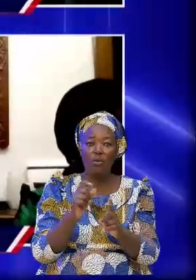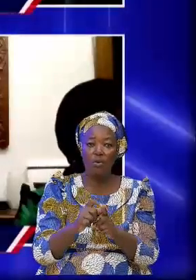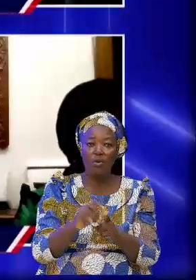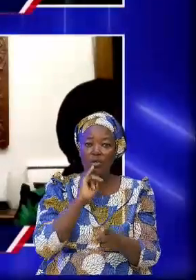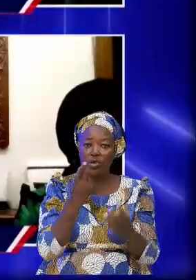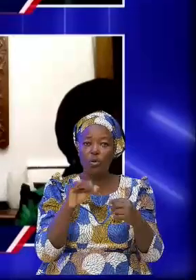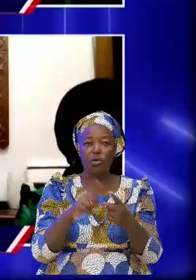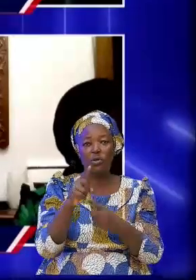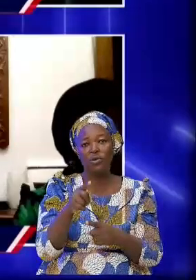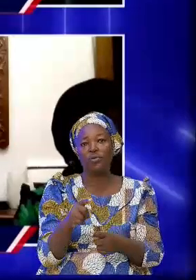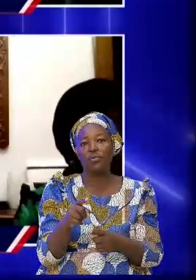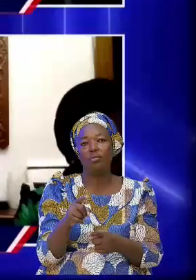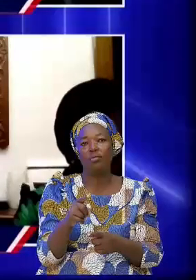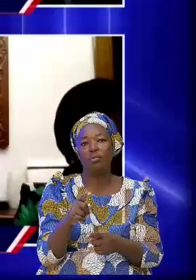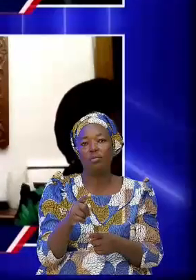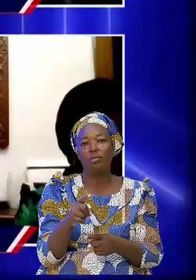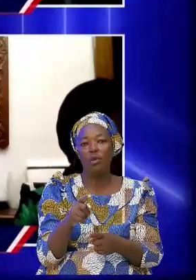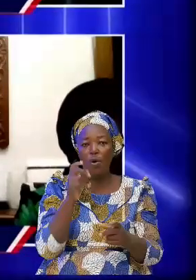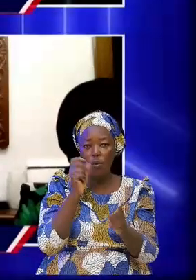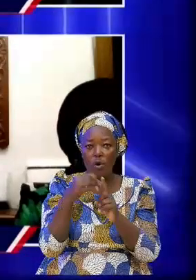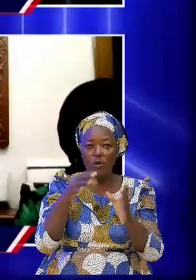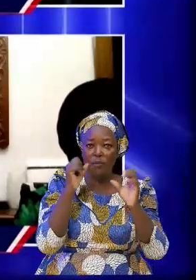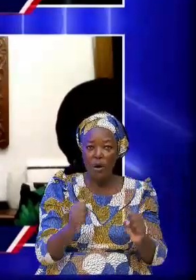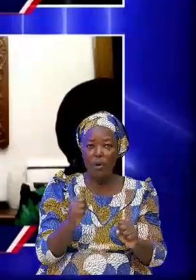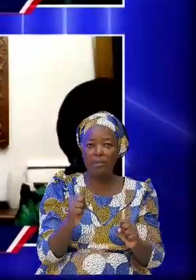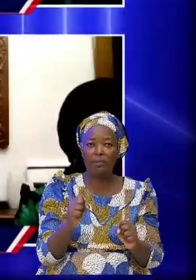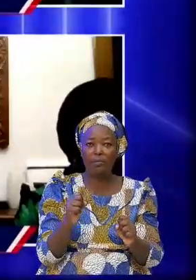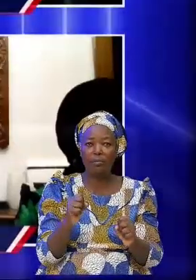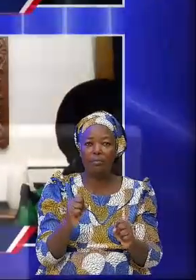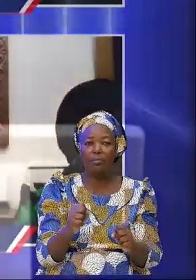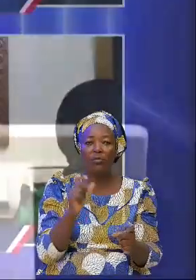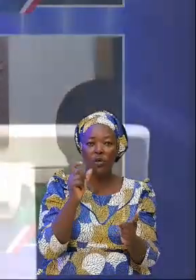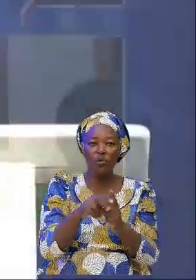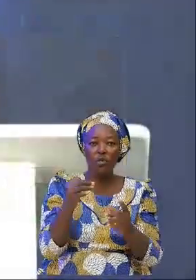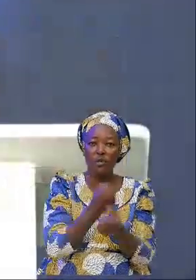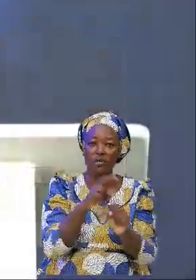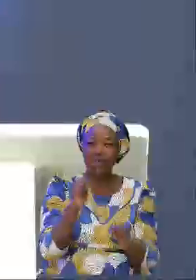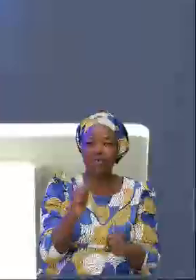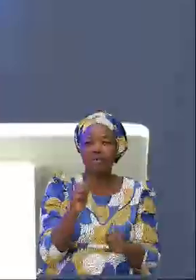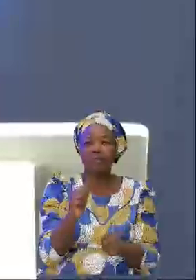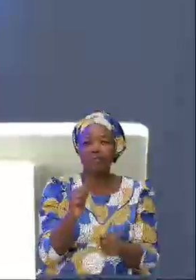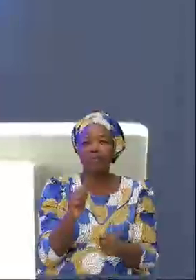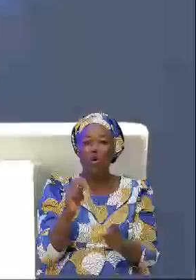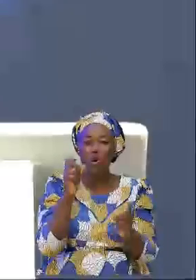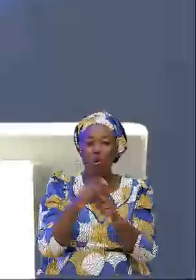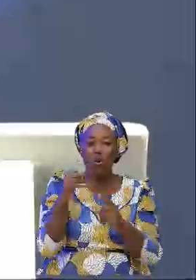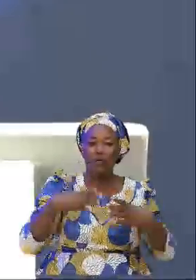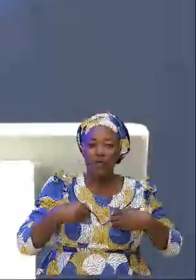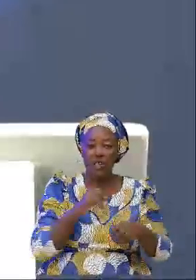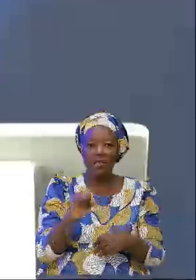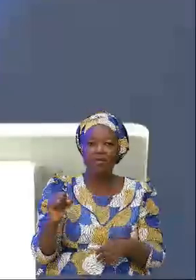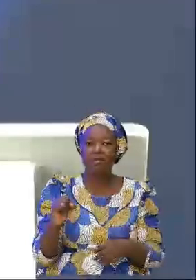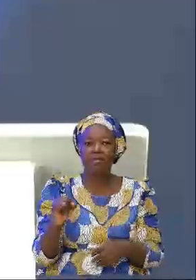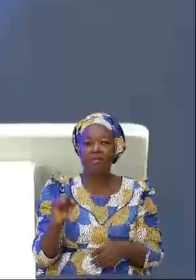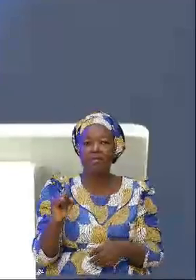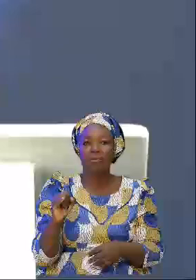shall accomplish. The word is coming to you. Word of power. Word